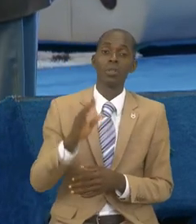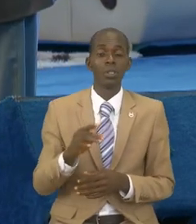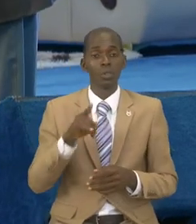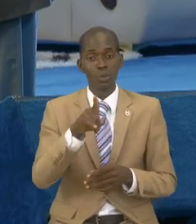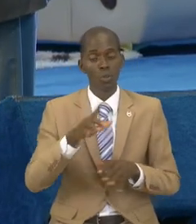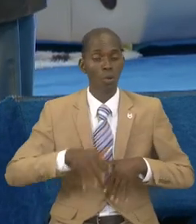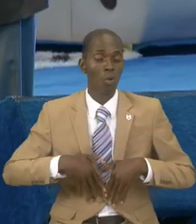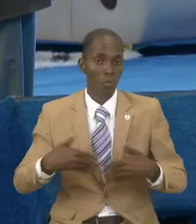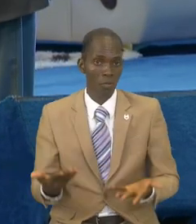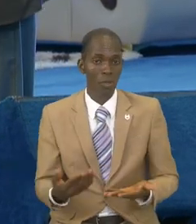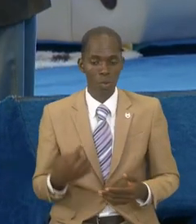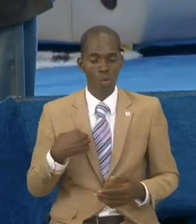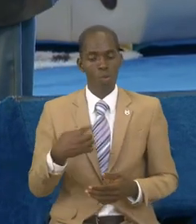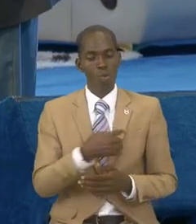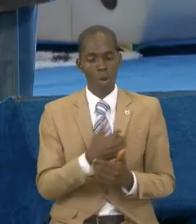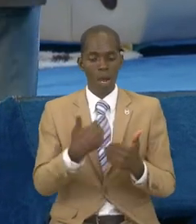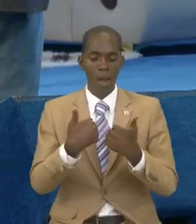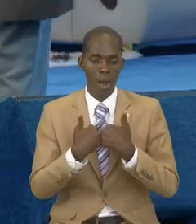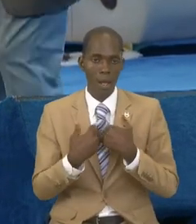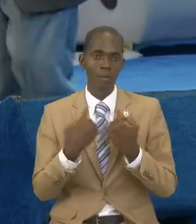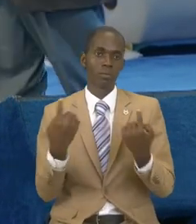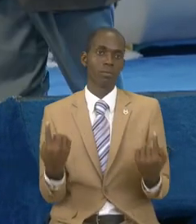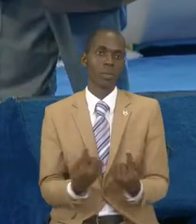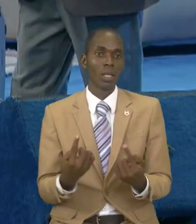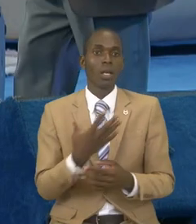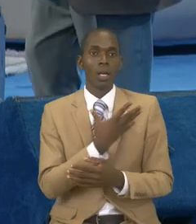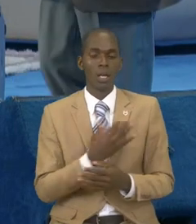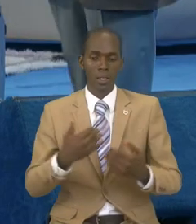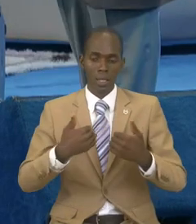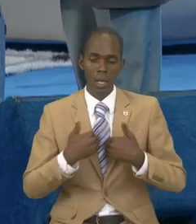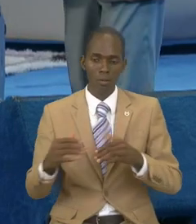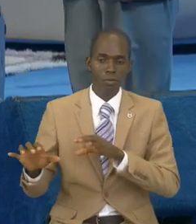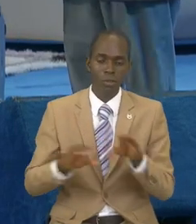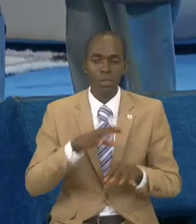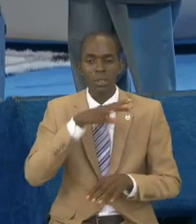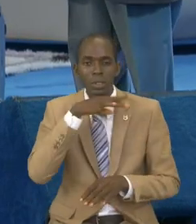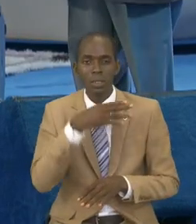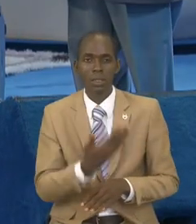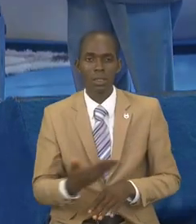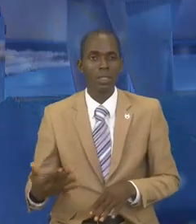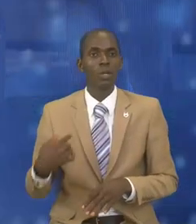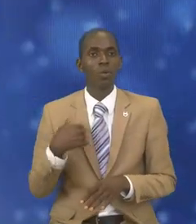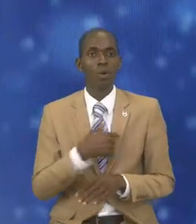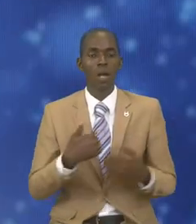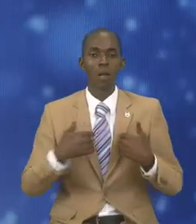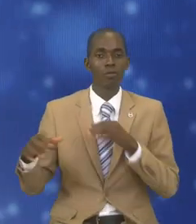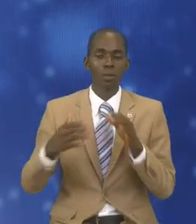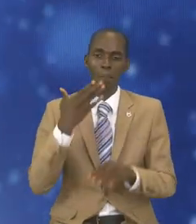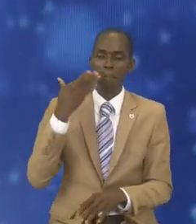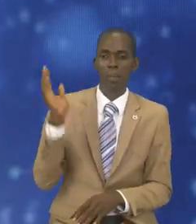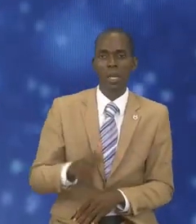we have sinned and committed iniquity, and have done wickedly, and